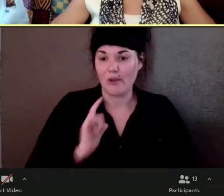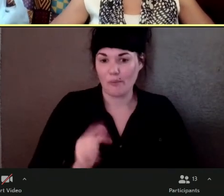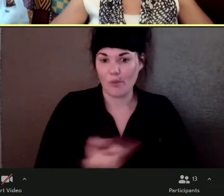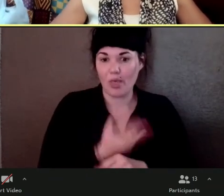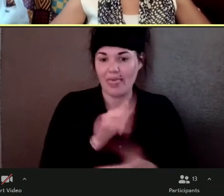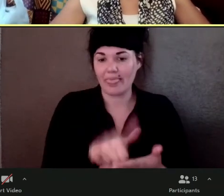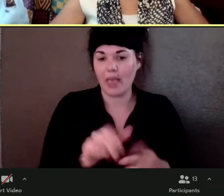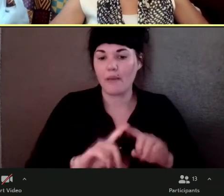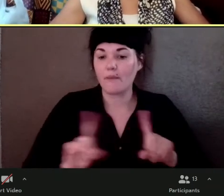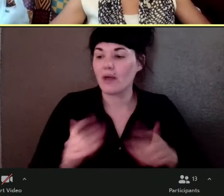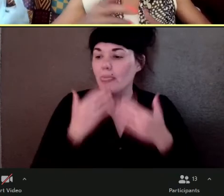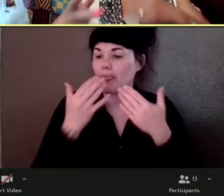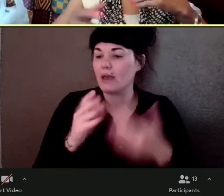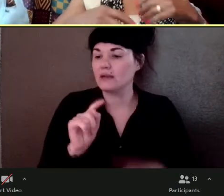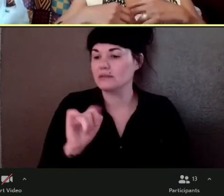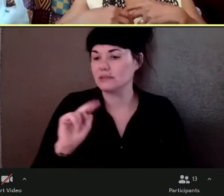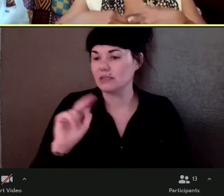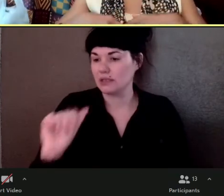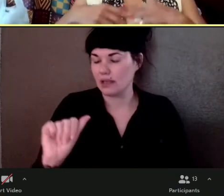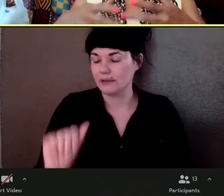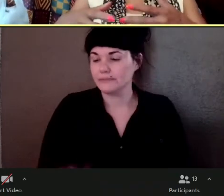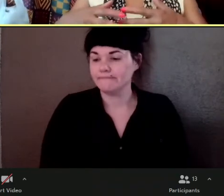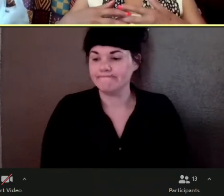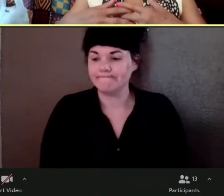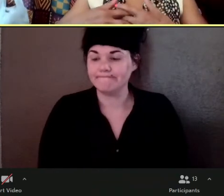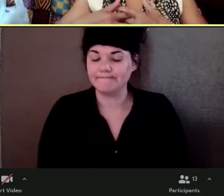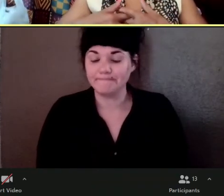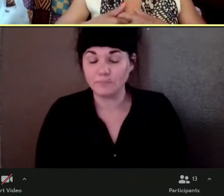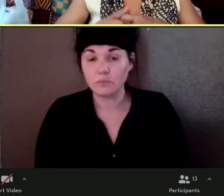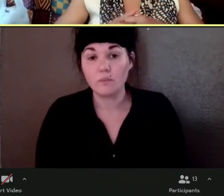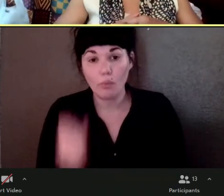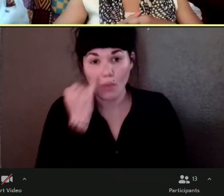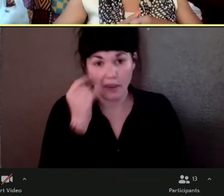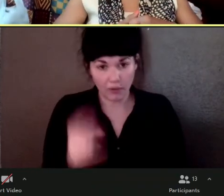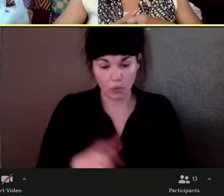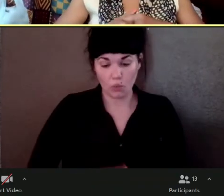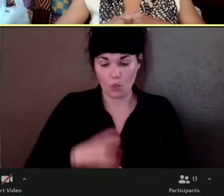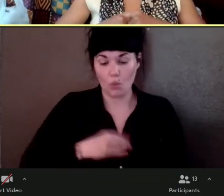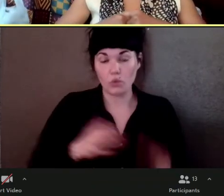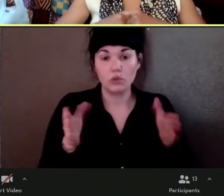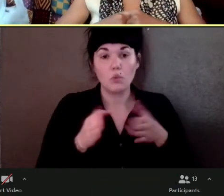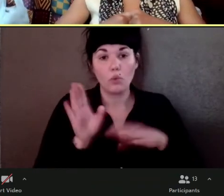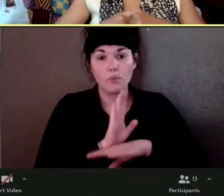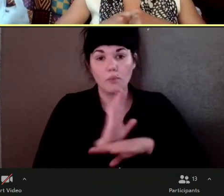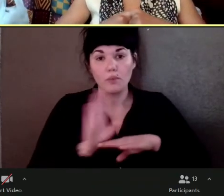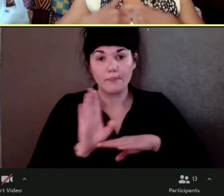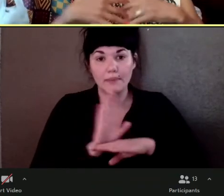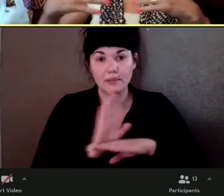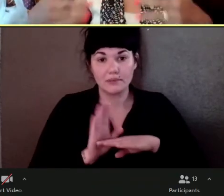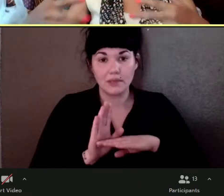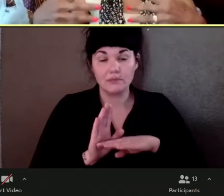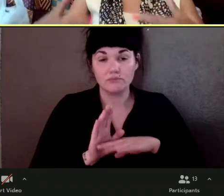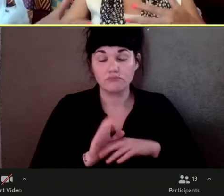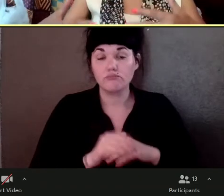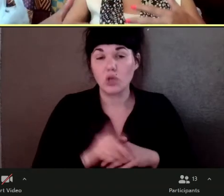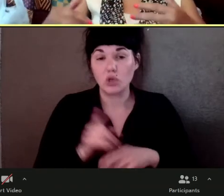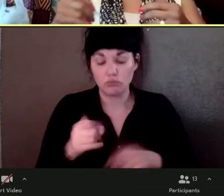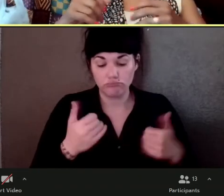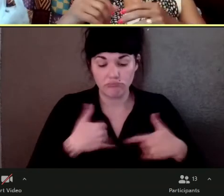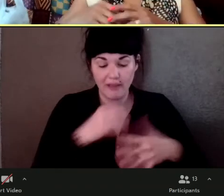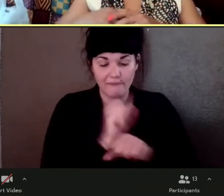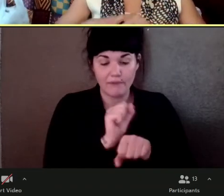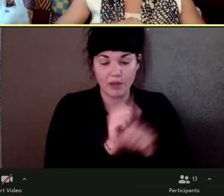inform some of those of you in the audience that are small business owners or employers, and know that we are in a very interesting